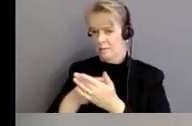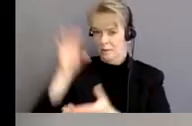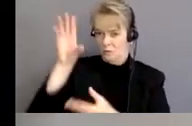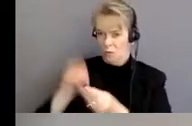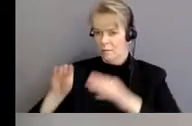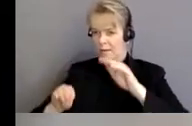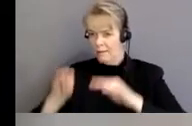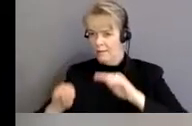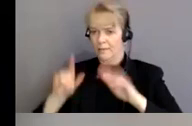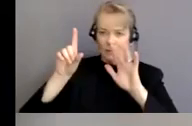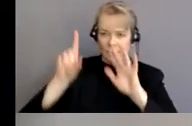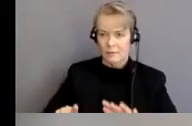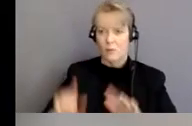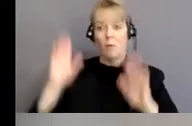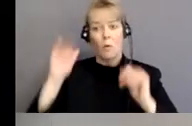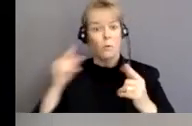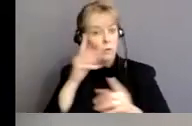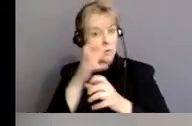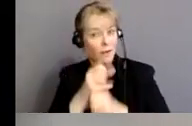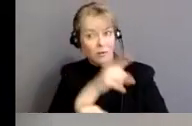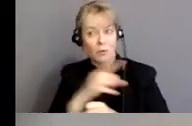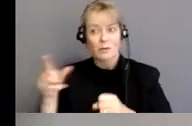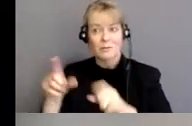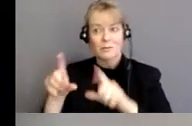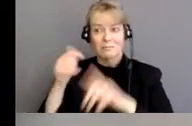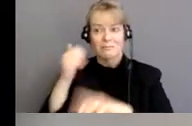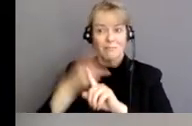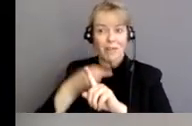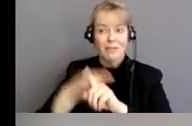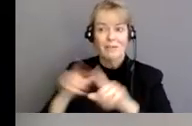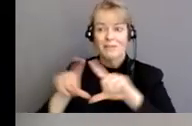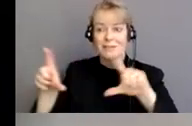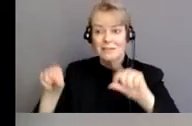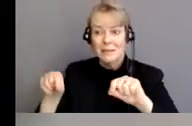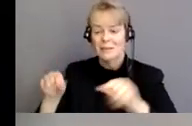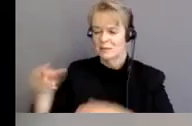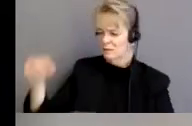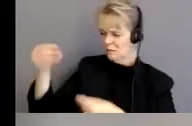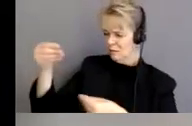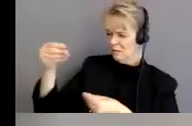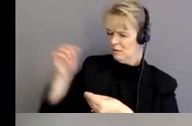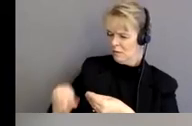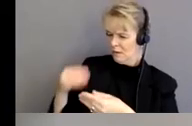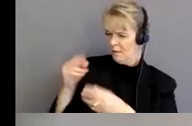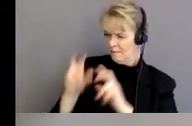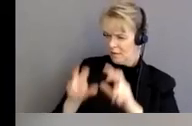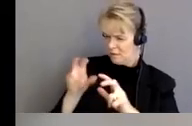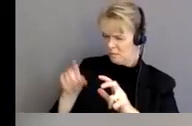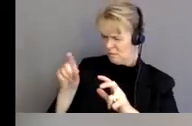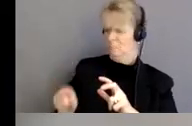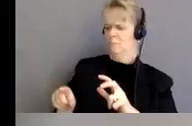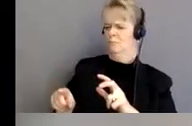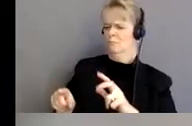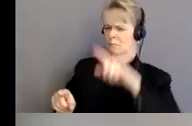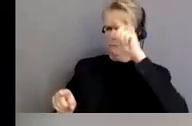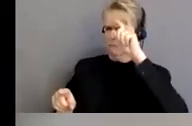these slips and you get these statements, you're reviewing them. Because if there's a problem, when you review them, you can get